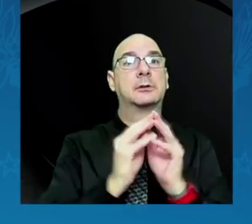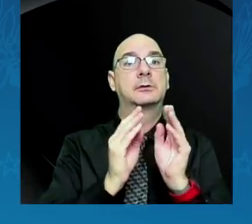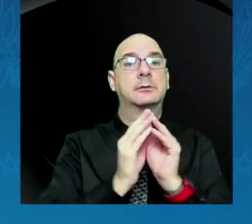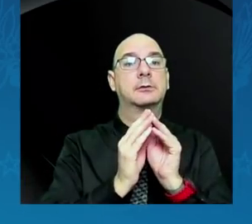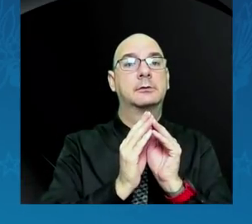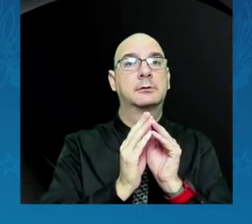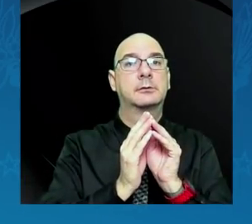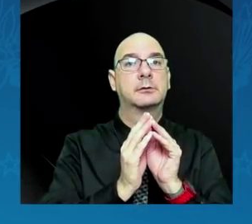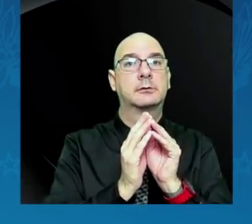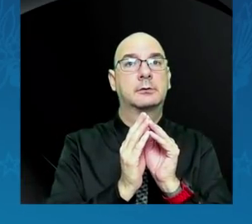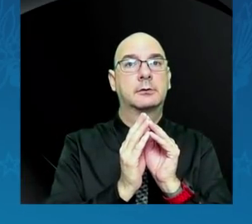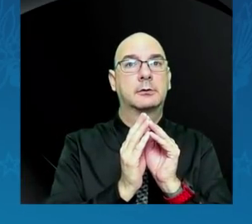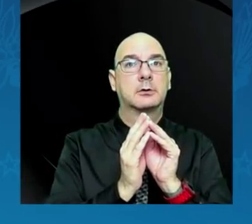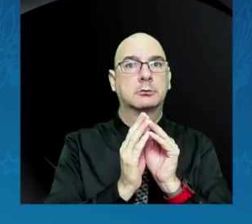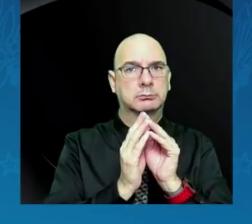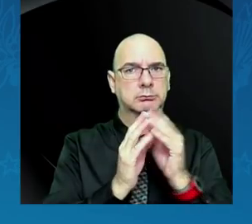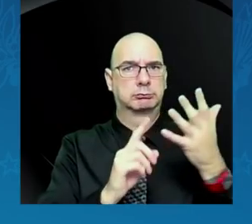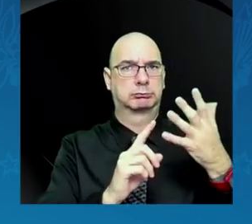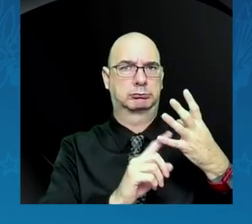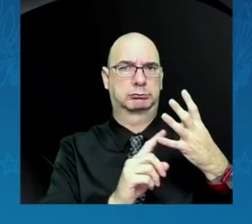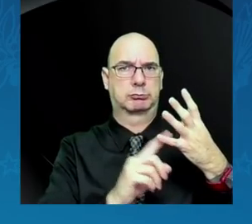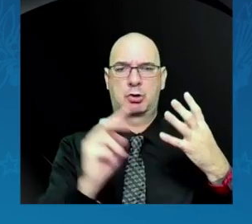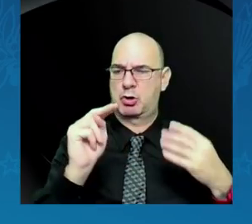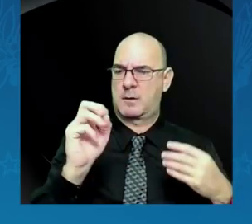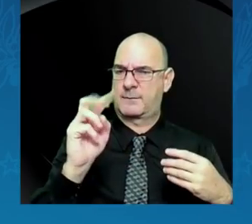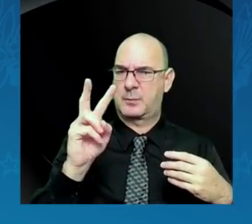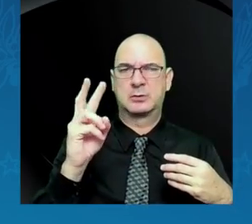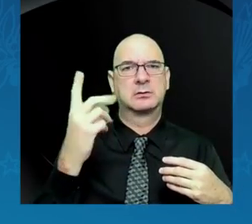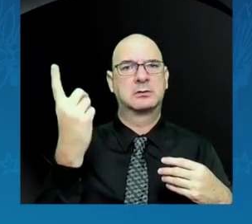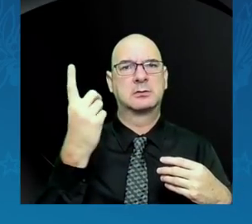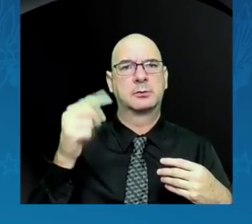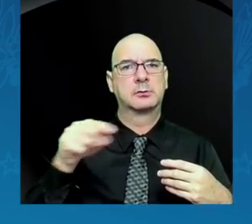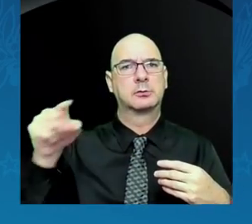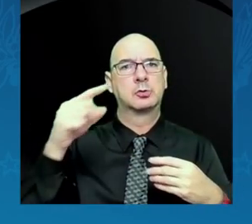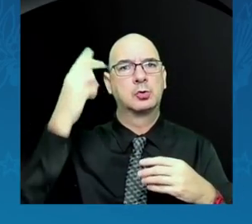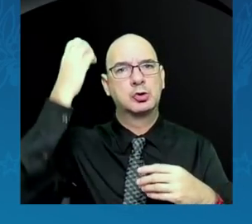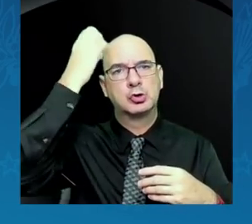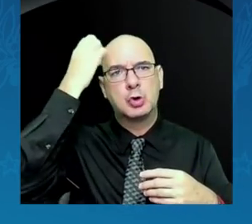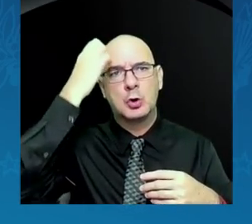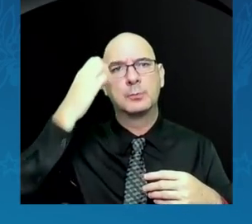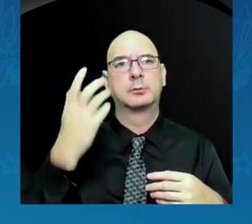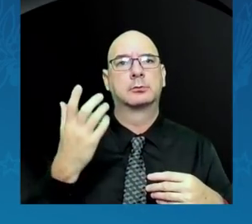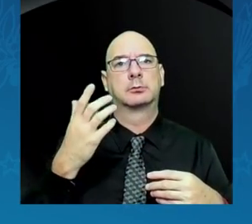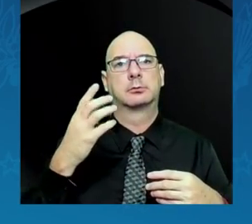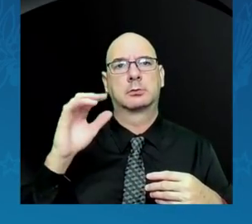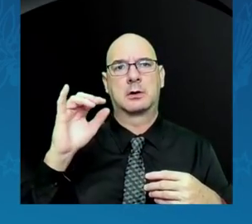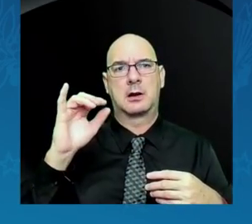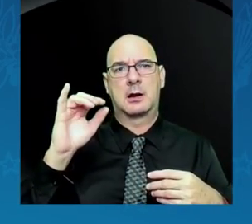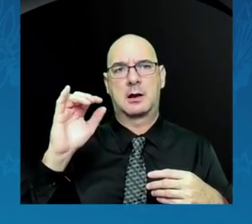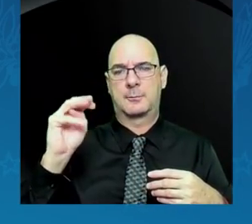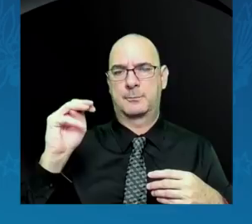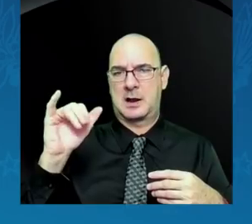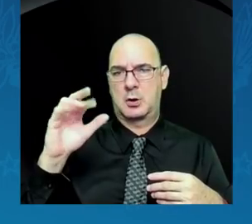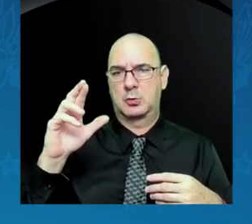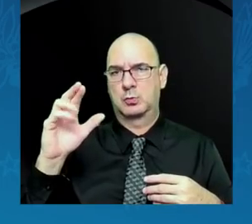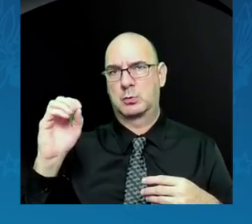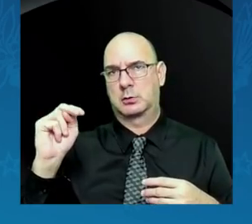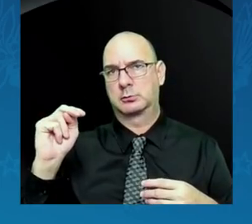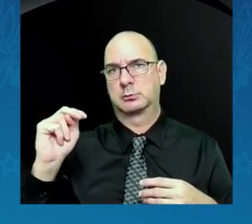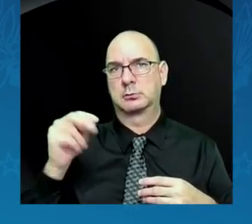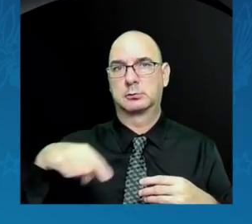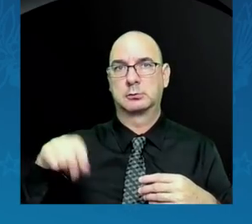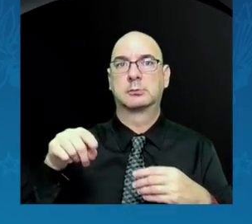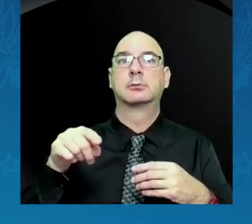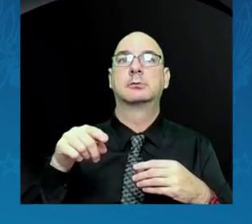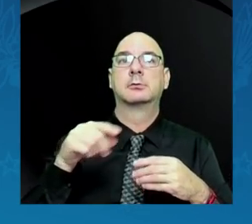November, between the Europeans, Iran, in order to find a common solution to reactivate the